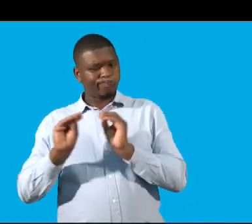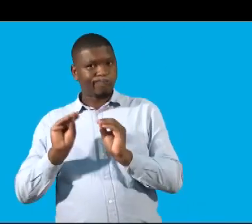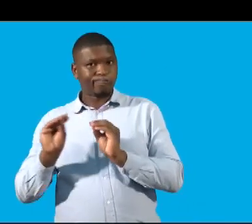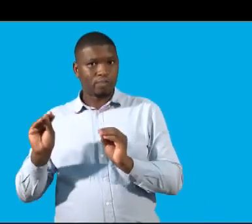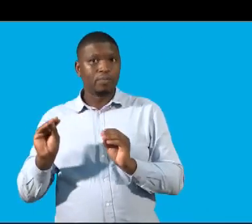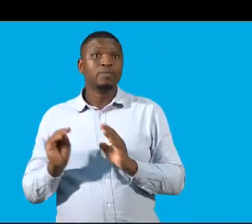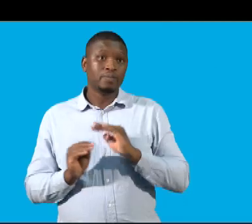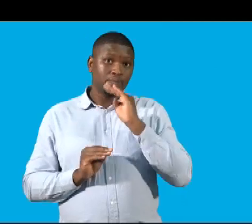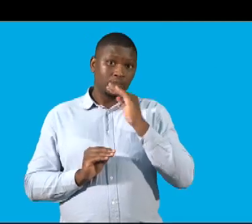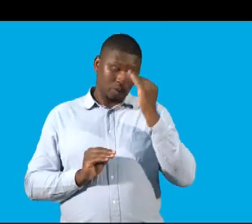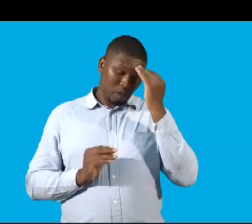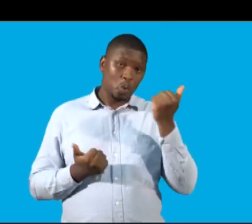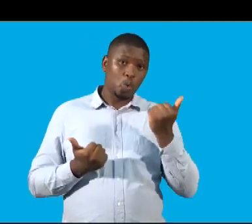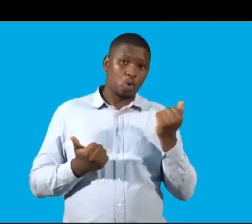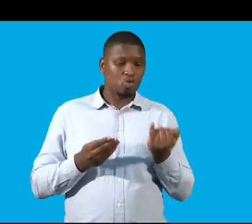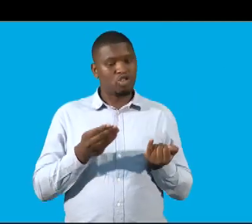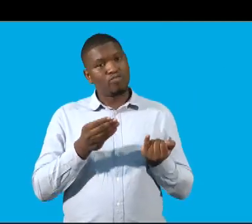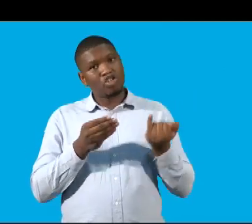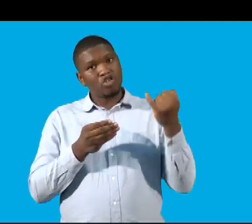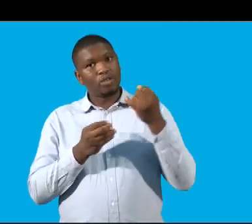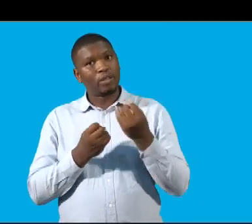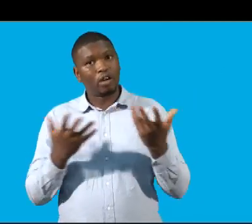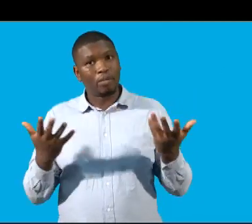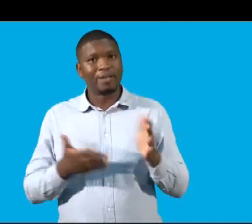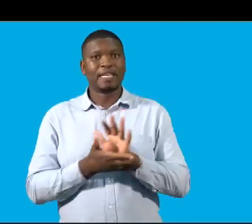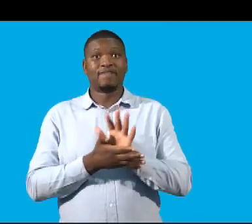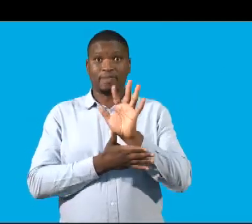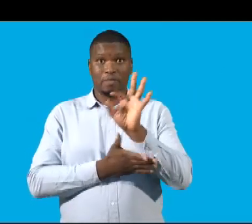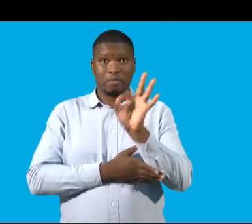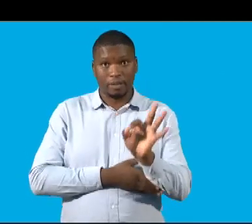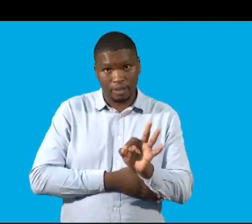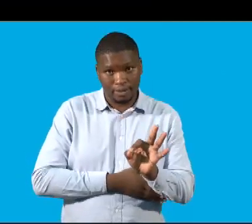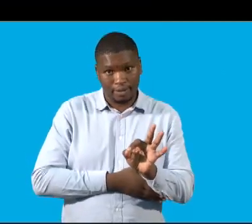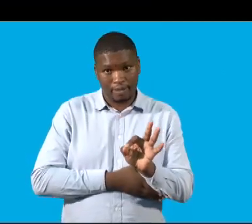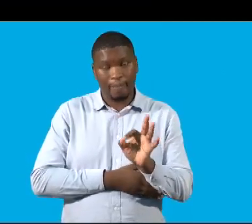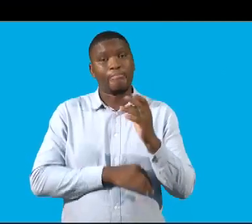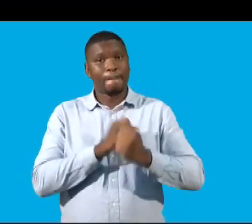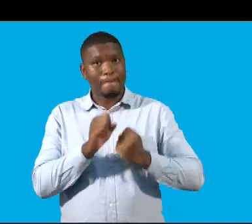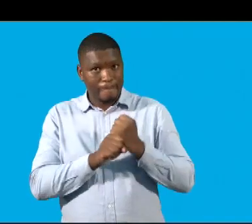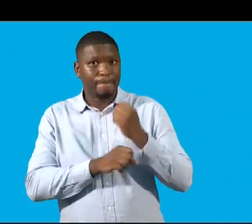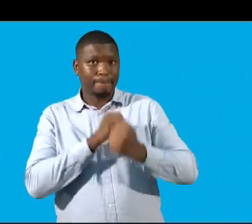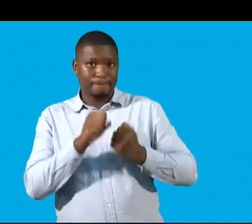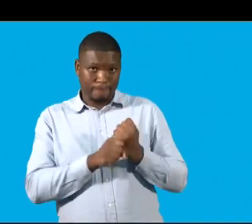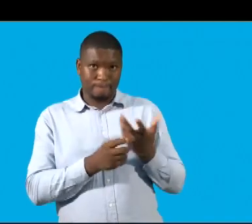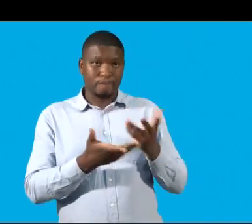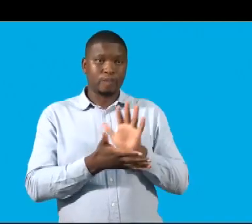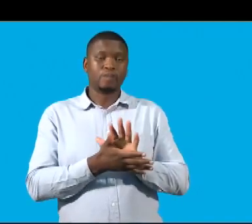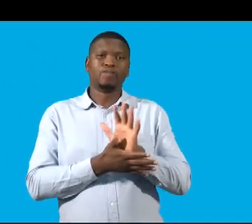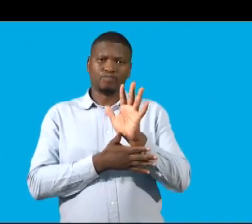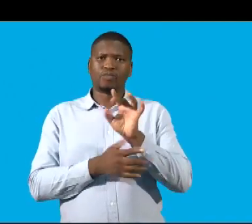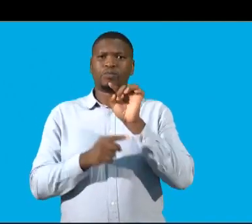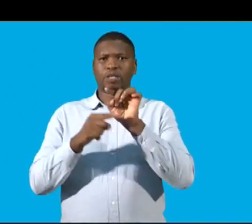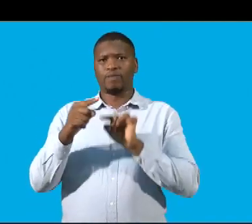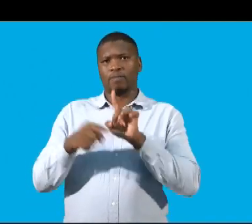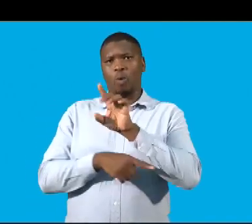to substitute, we know that the interest is 15% per annum, so that is